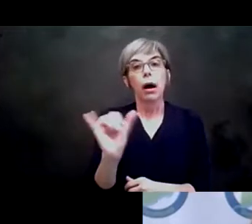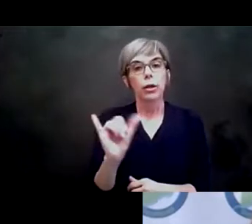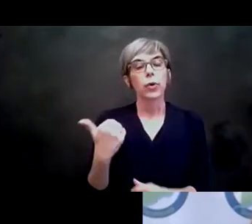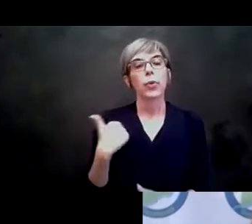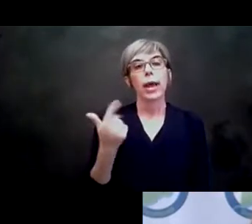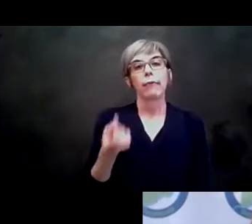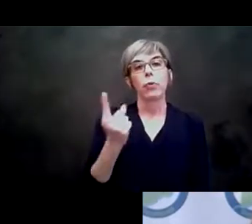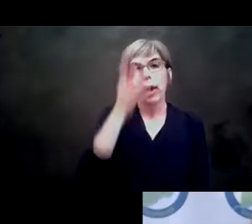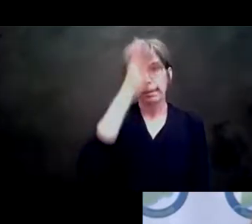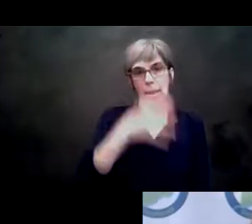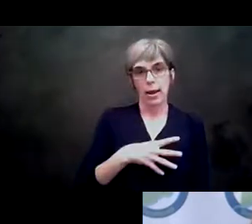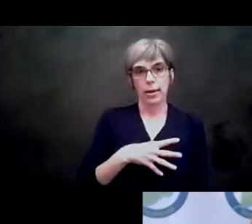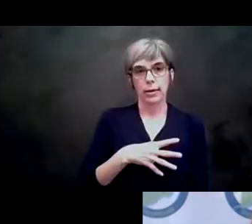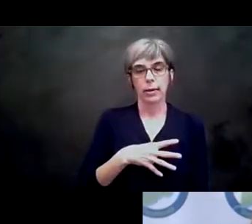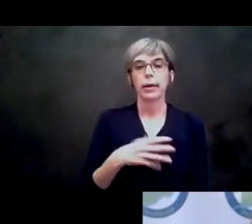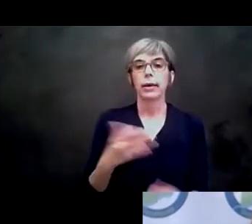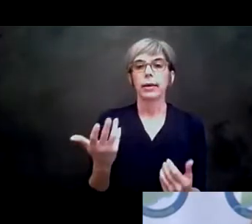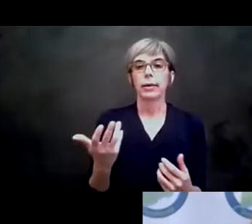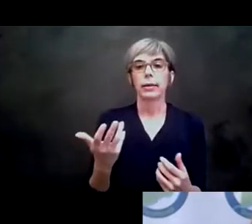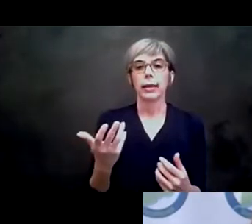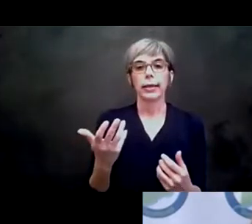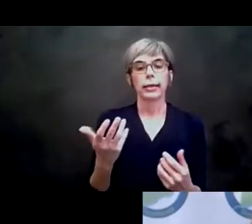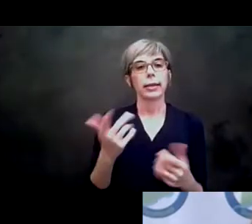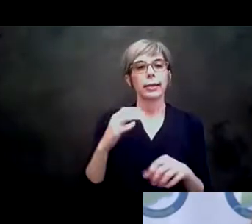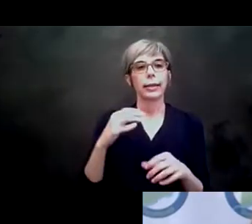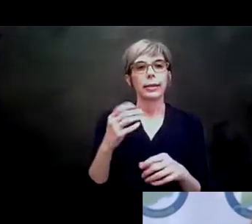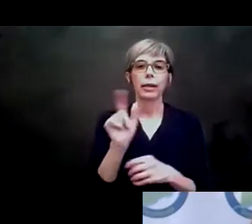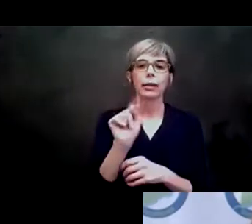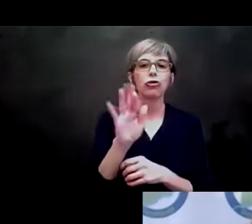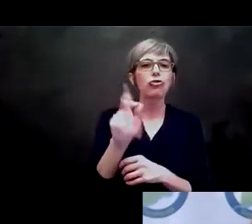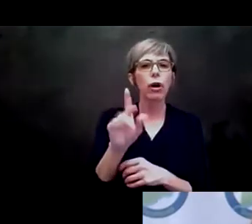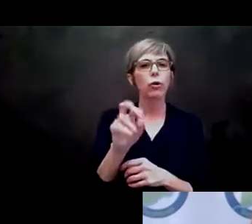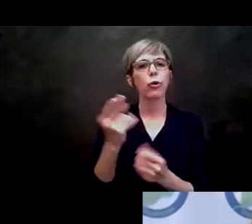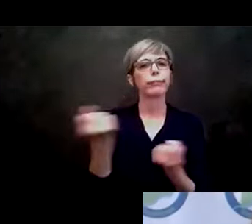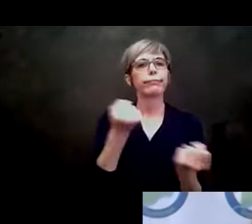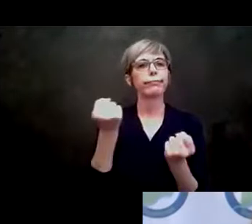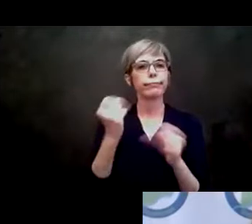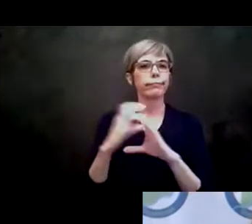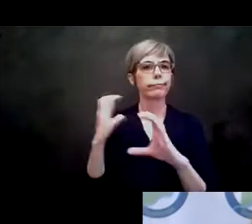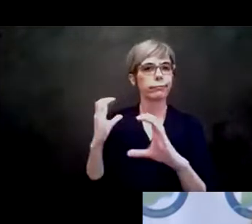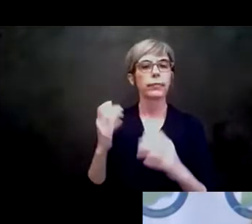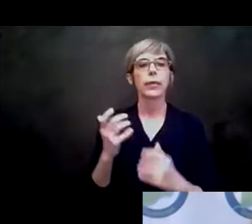in a mobile unit that goes around and gets to people who they cannot get, that they cannot